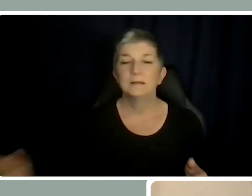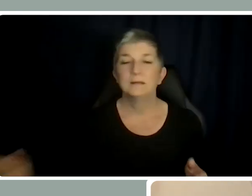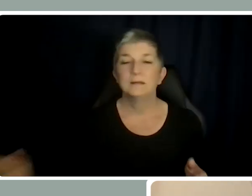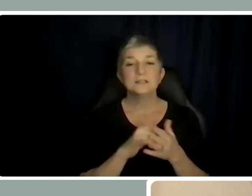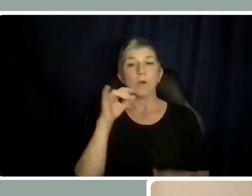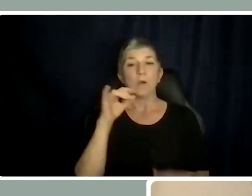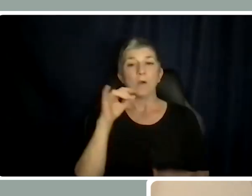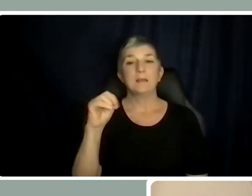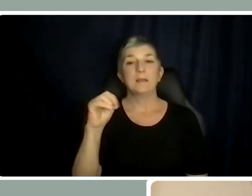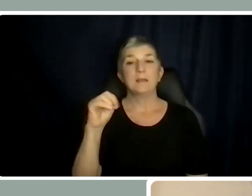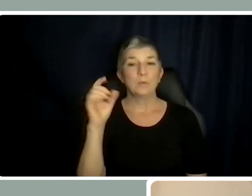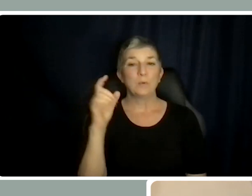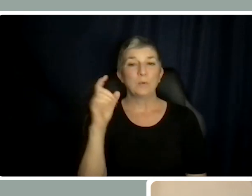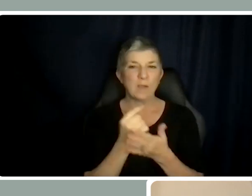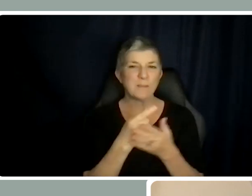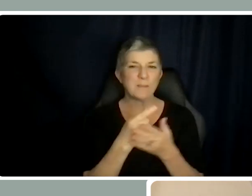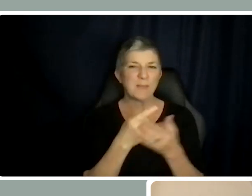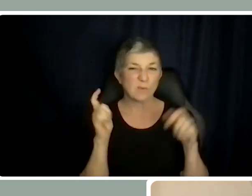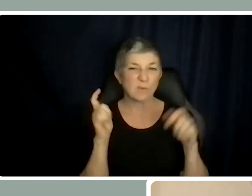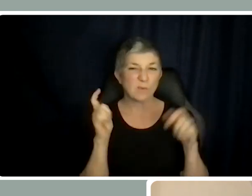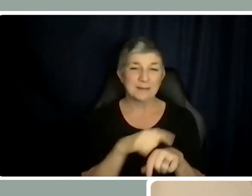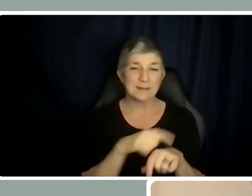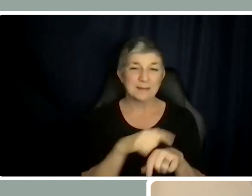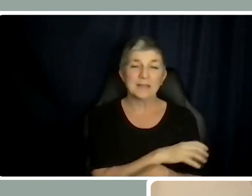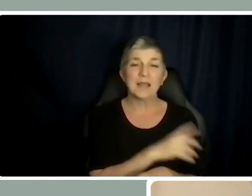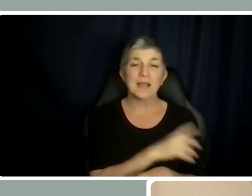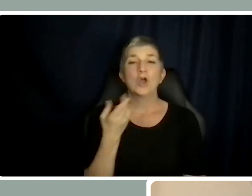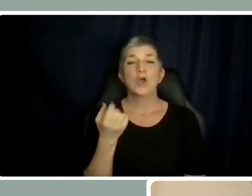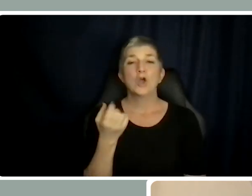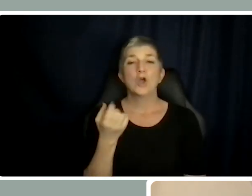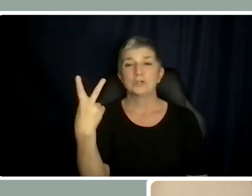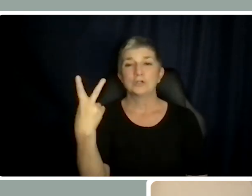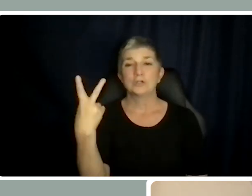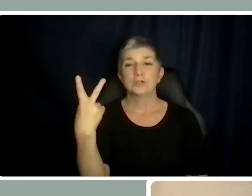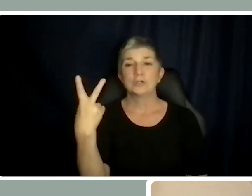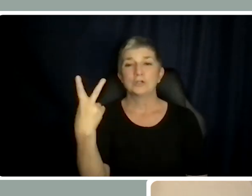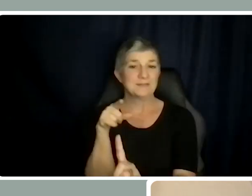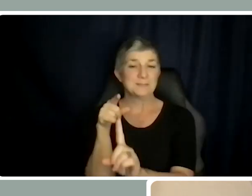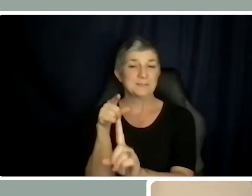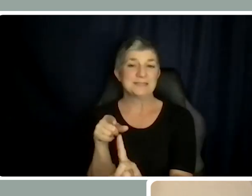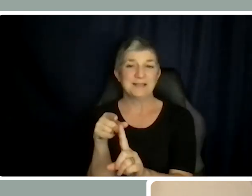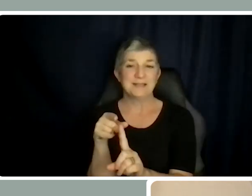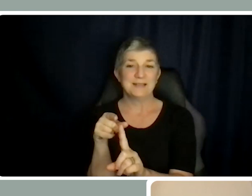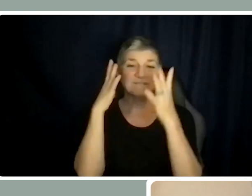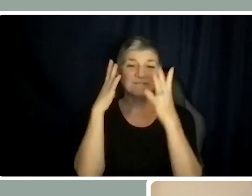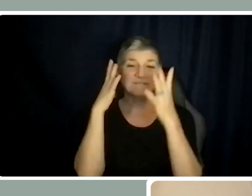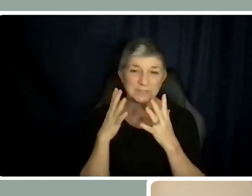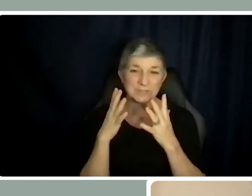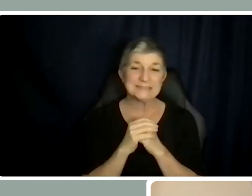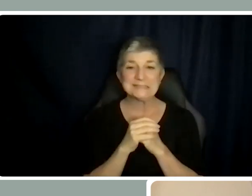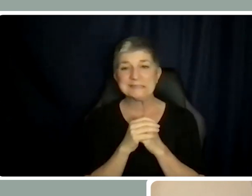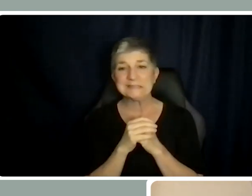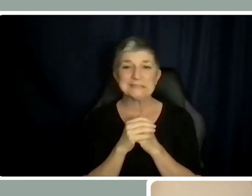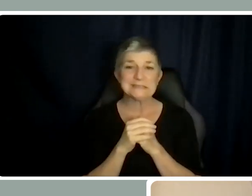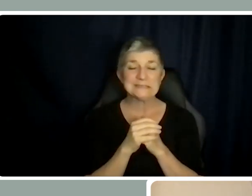the time in clinic, immunotherapy in HER2-positive breast cancer specifically, unfortunately hasn't